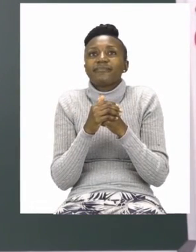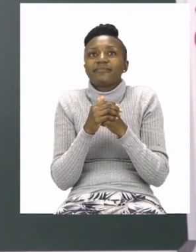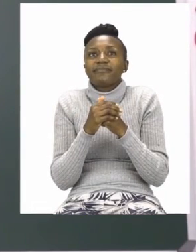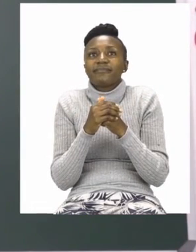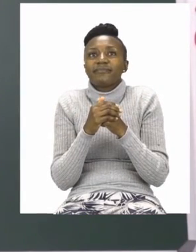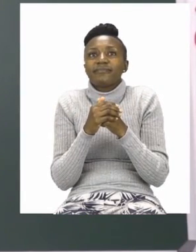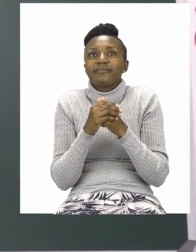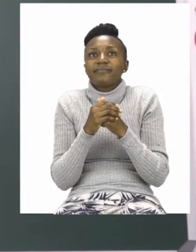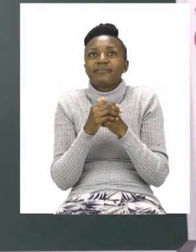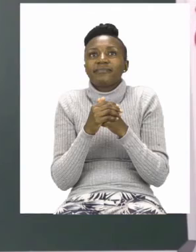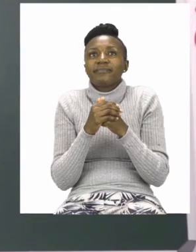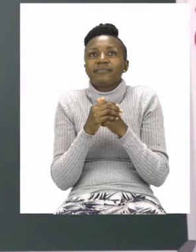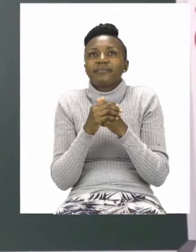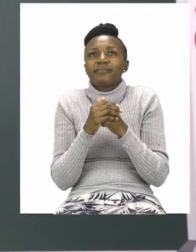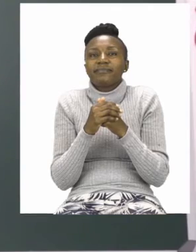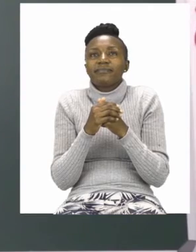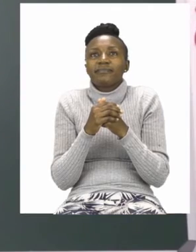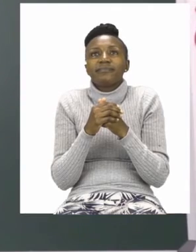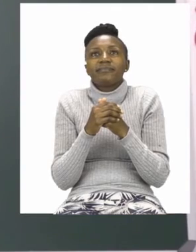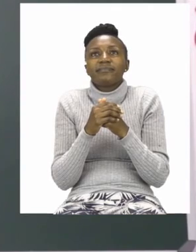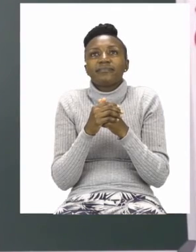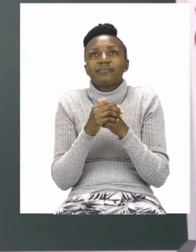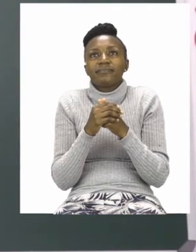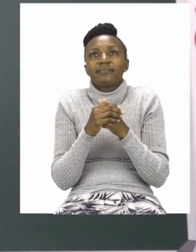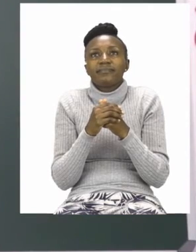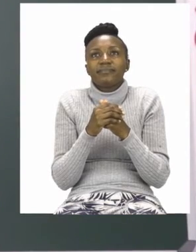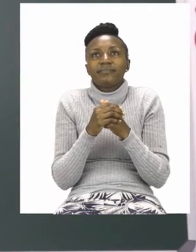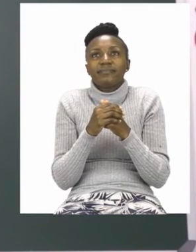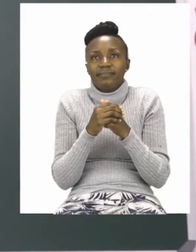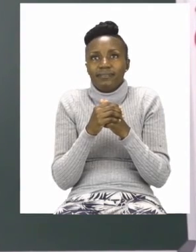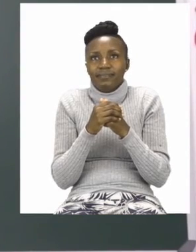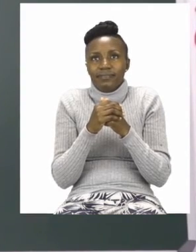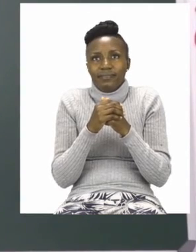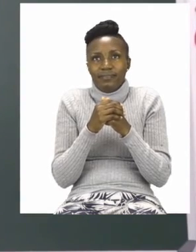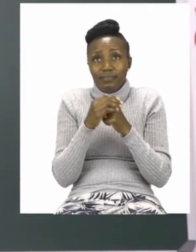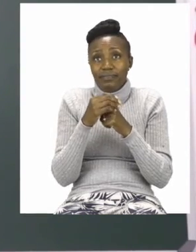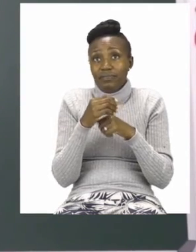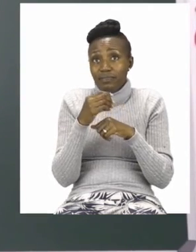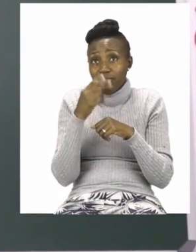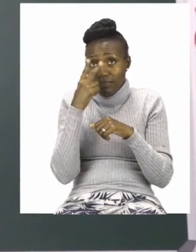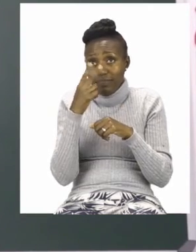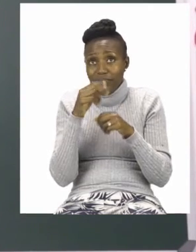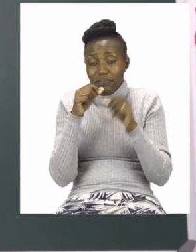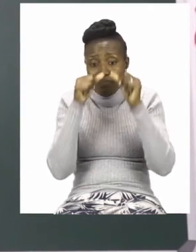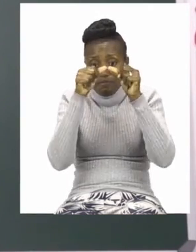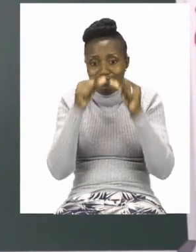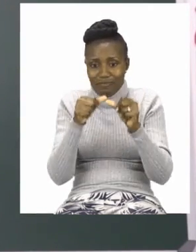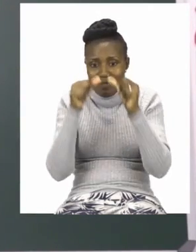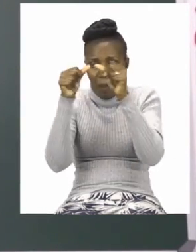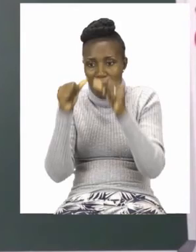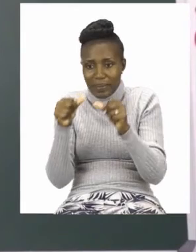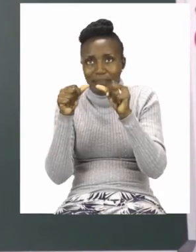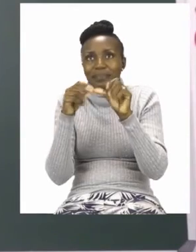to have an idea on what to do. So I have pasted a few of my leaves on the inside of